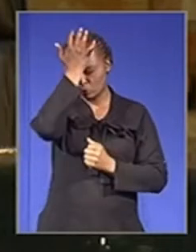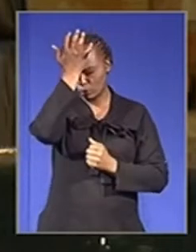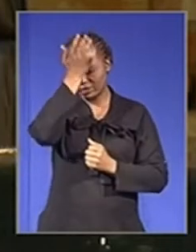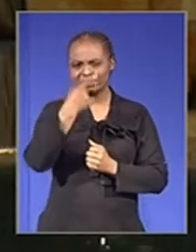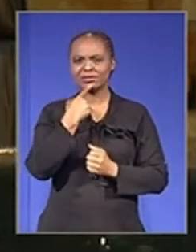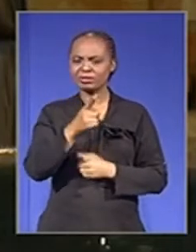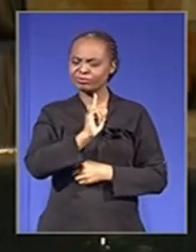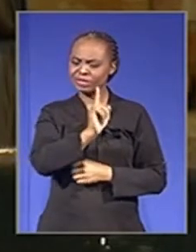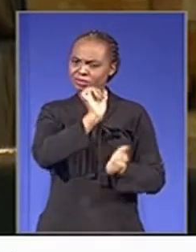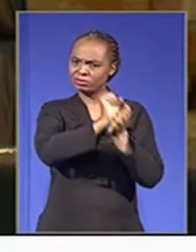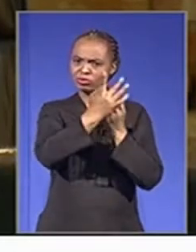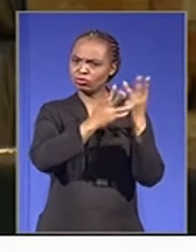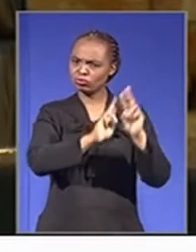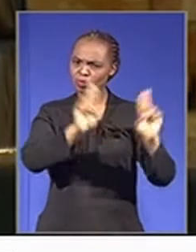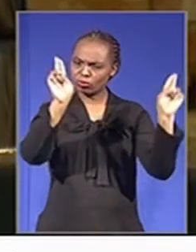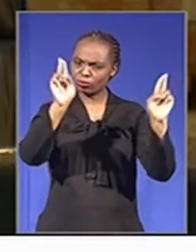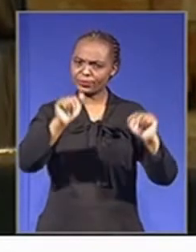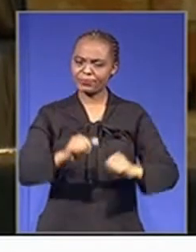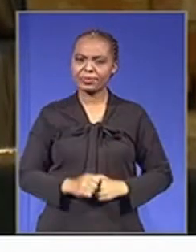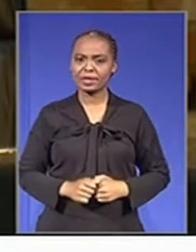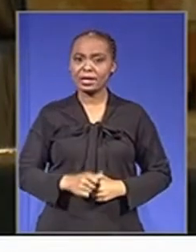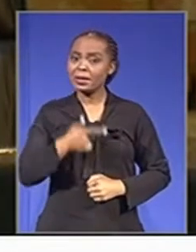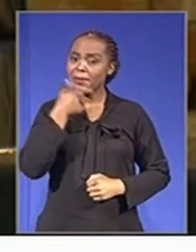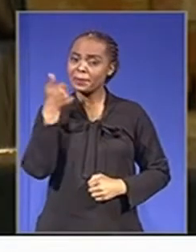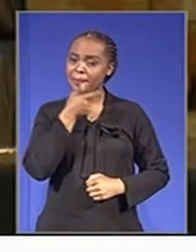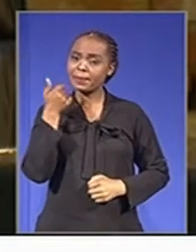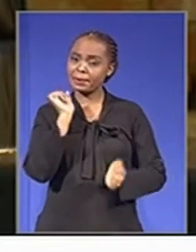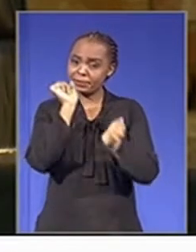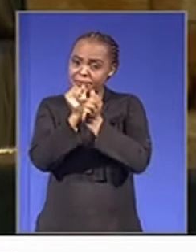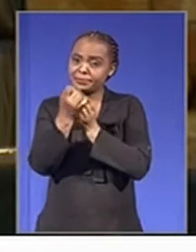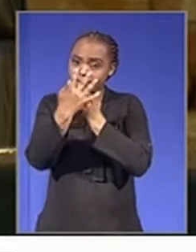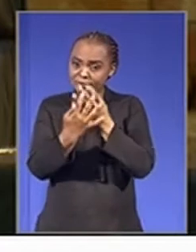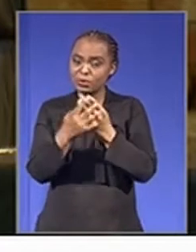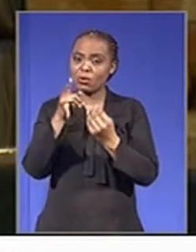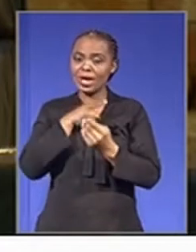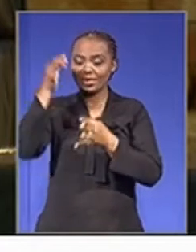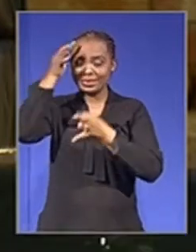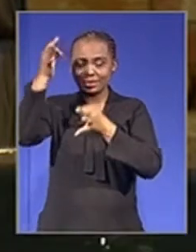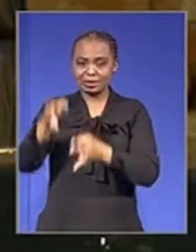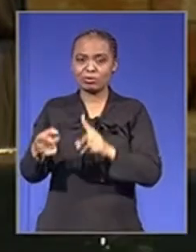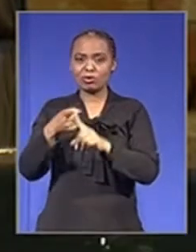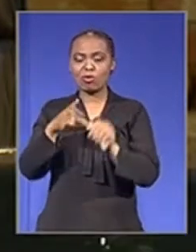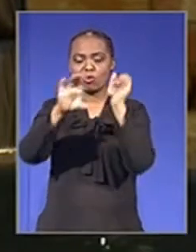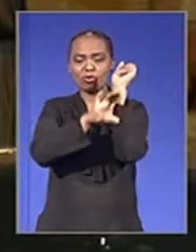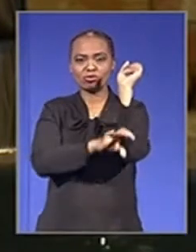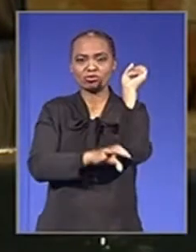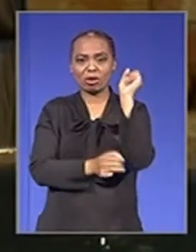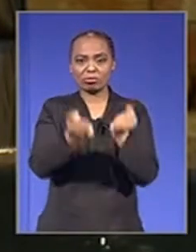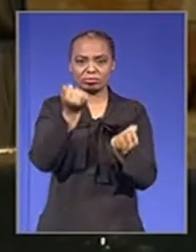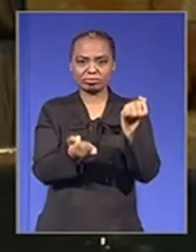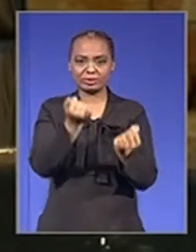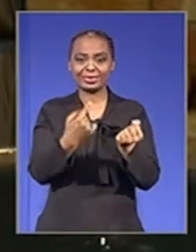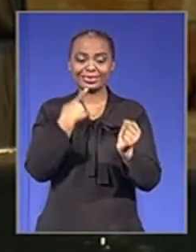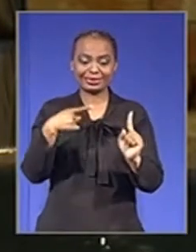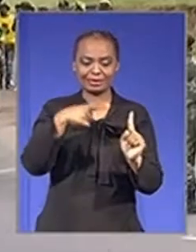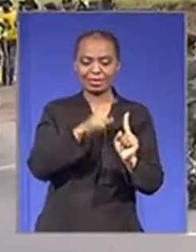especially when Letsatsi la ho qetela le ntse le atamela ho ya ka taelo le lekgotla la molaotheo leo Jacob Zuma a tshwanelang ho inehela sepoleseng sa naha ka